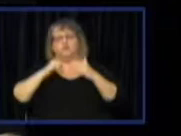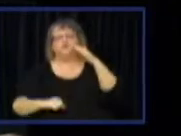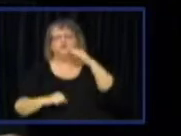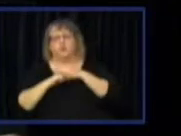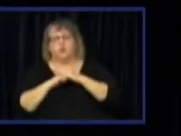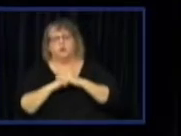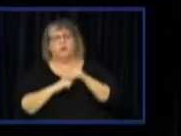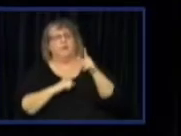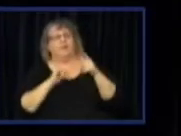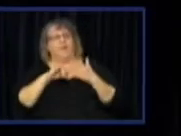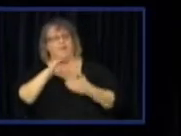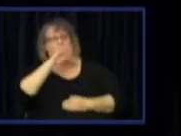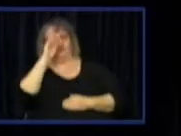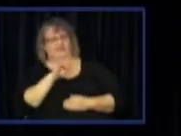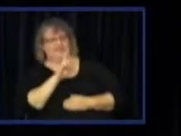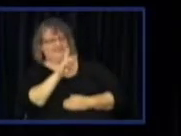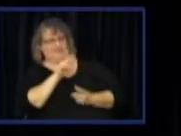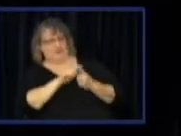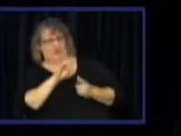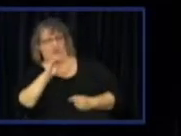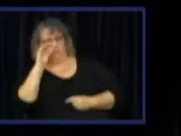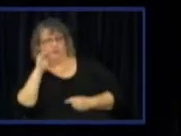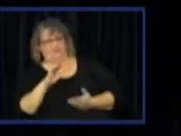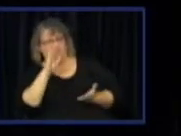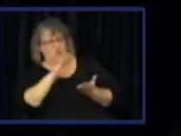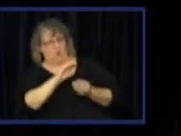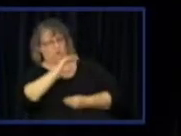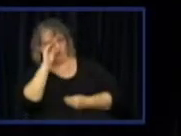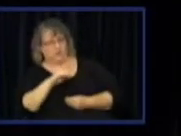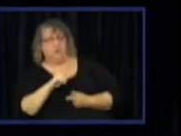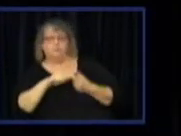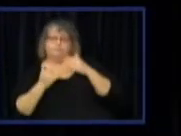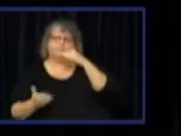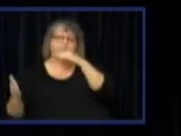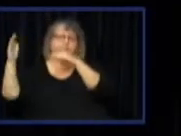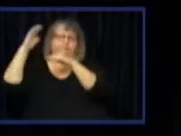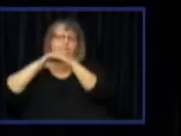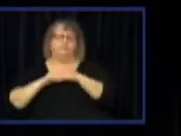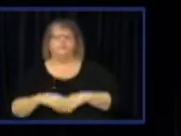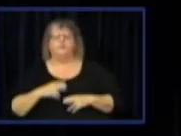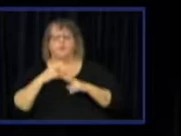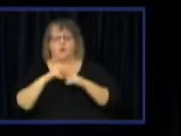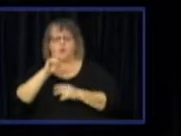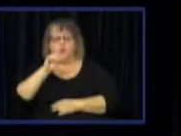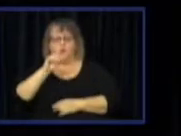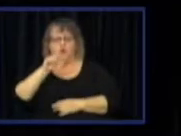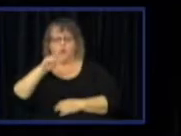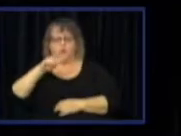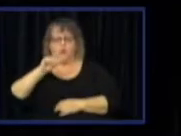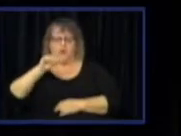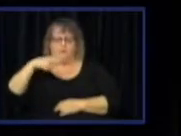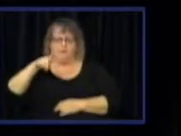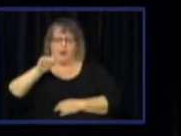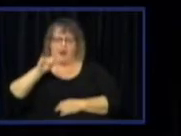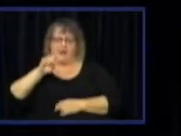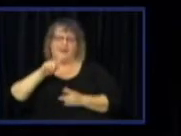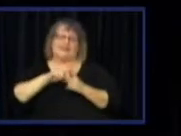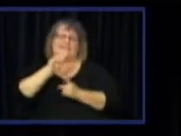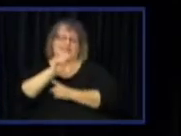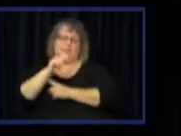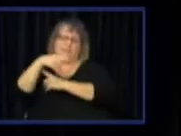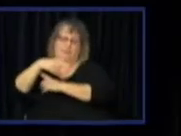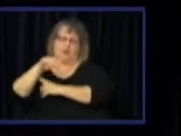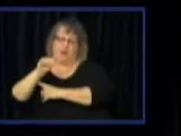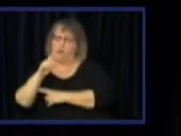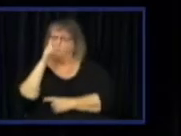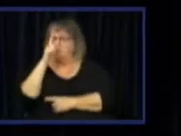who can receive that available treatment. And so the treatment is a medication called alteplase, which is most commonly known as TPA. There's actually